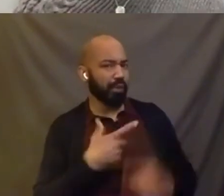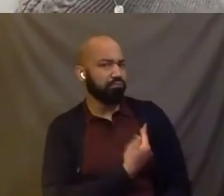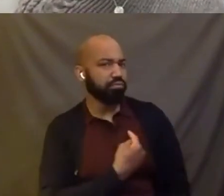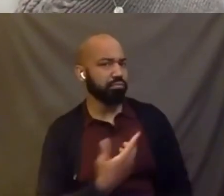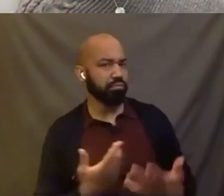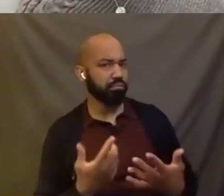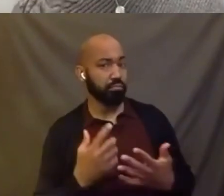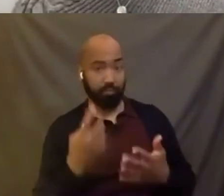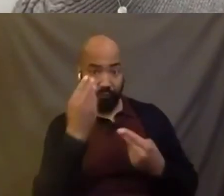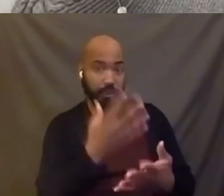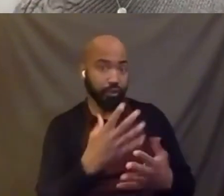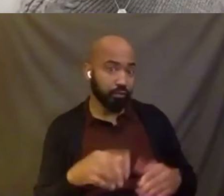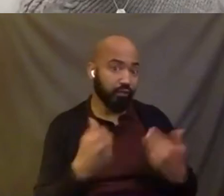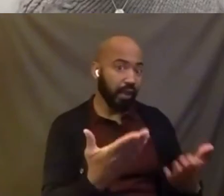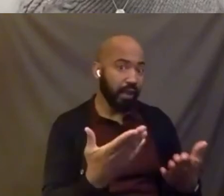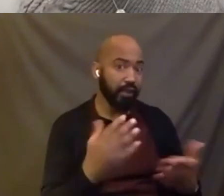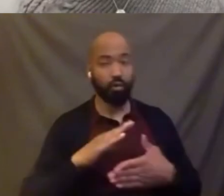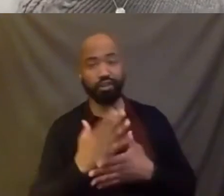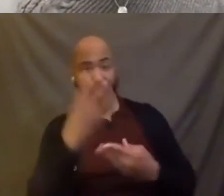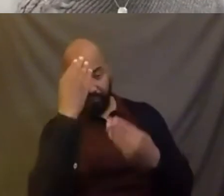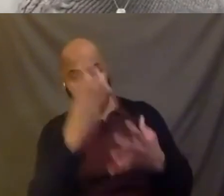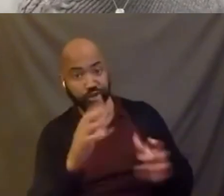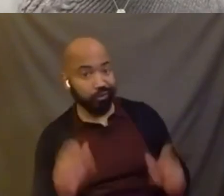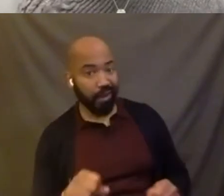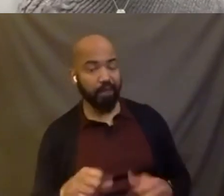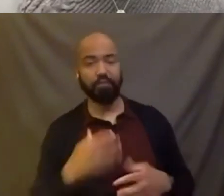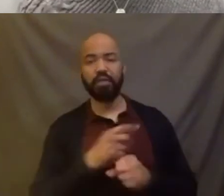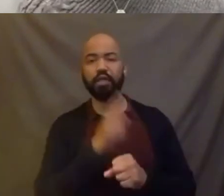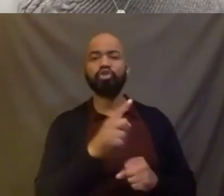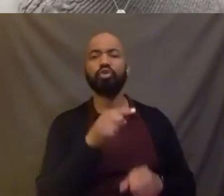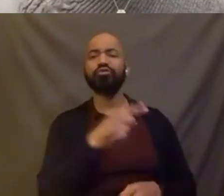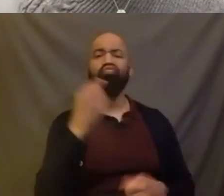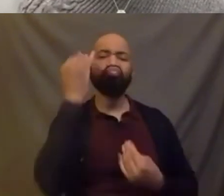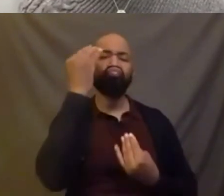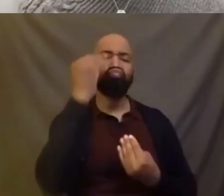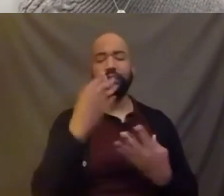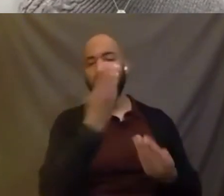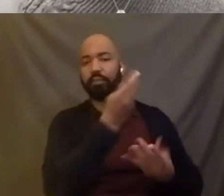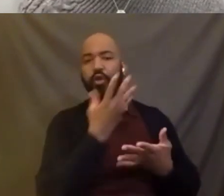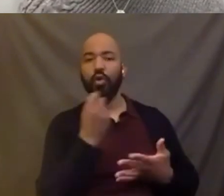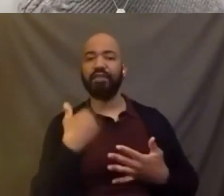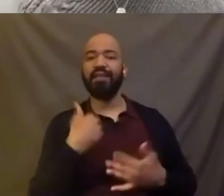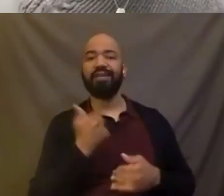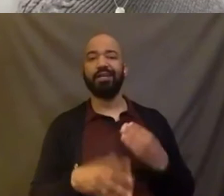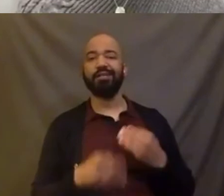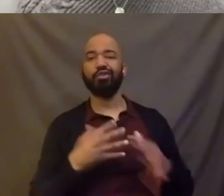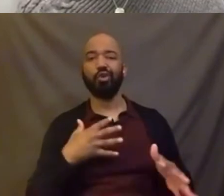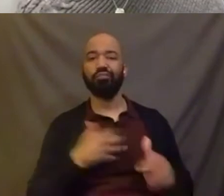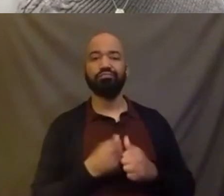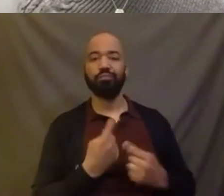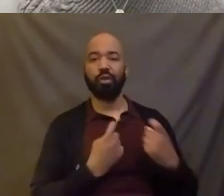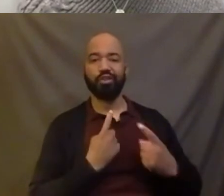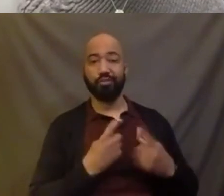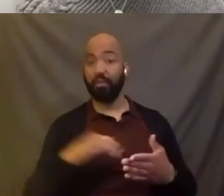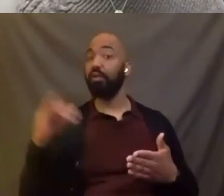information can I give to you, or can I share some information with you? I want you to contemplate it and let me know if you have any other follow-up questions. I mean, that's all